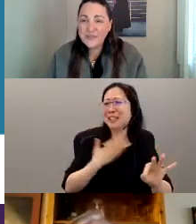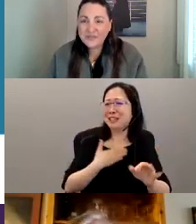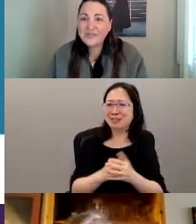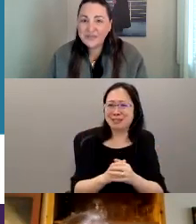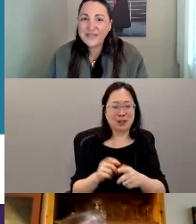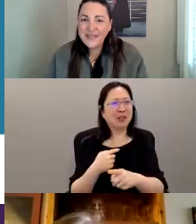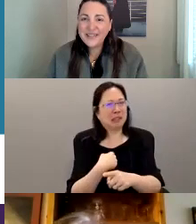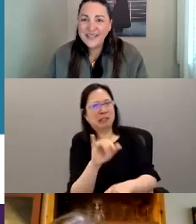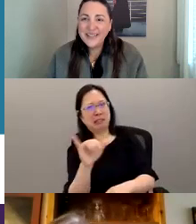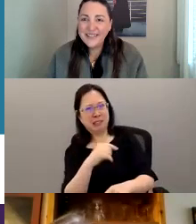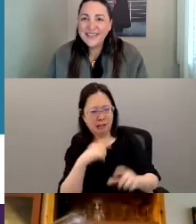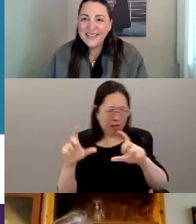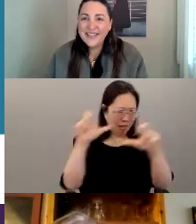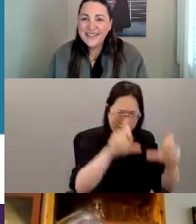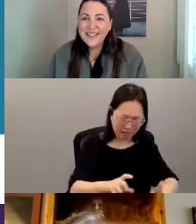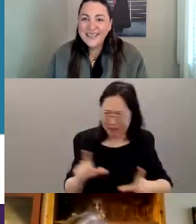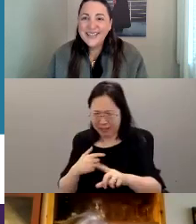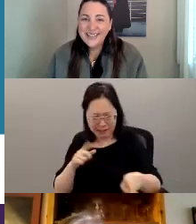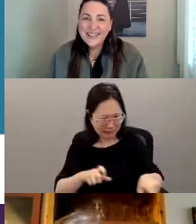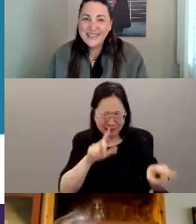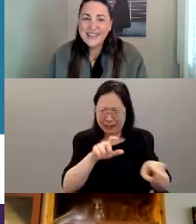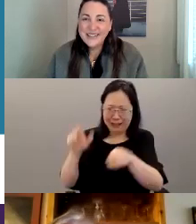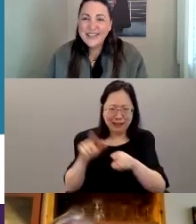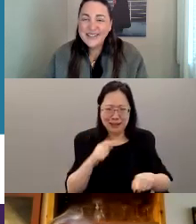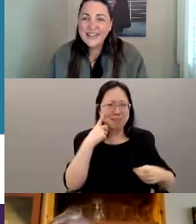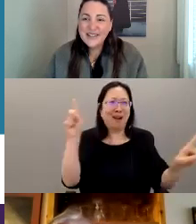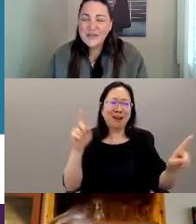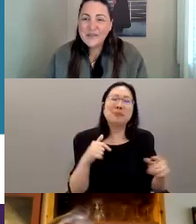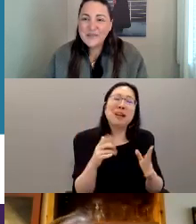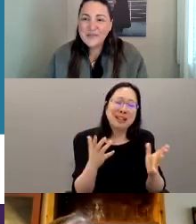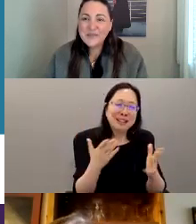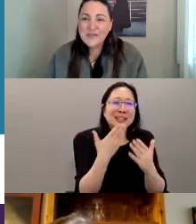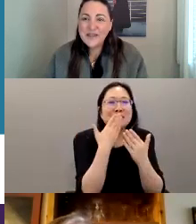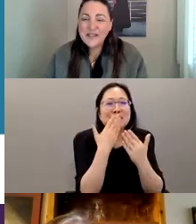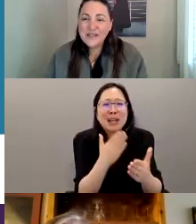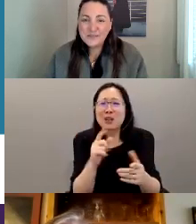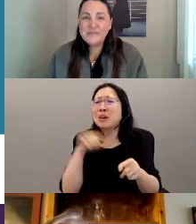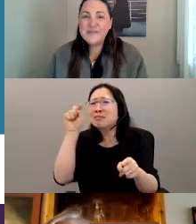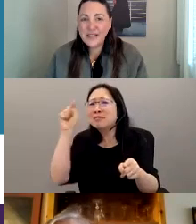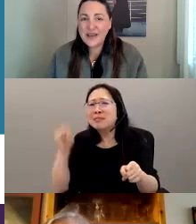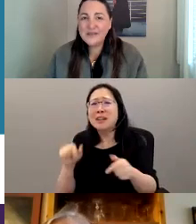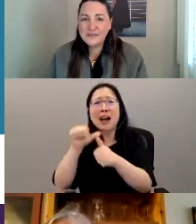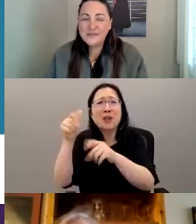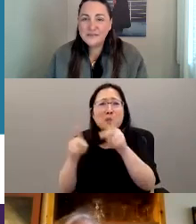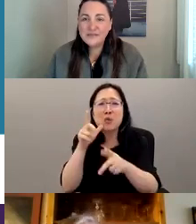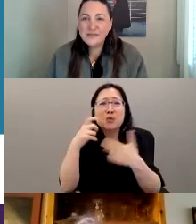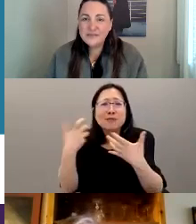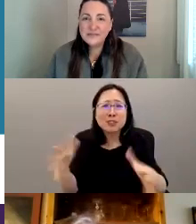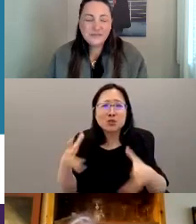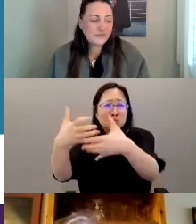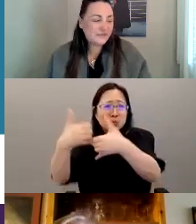takes me around. I had to go all sorts of places, but I just want to congratulate all my fellow nominees, and